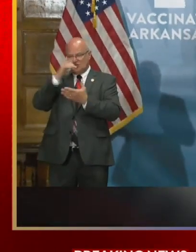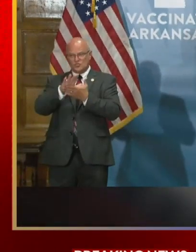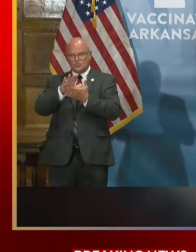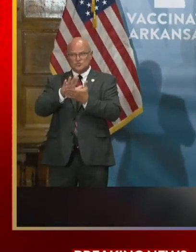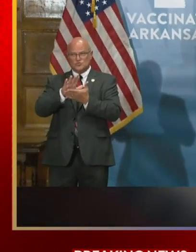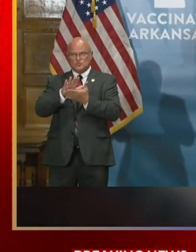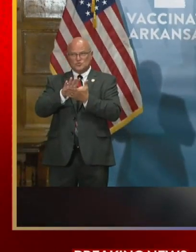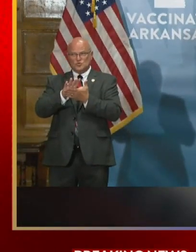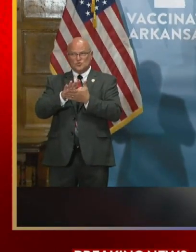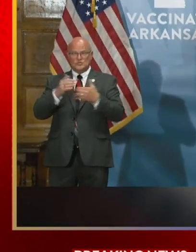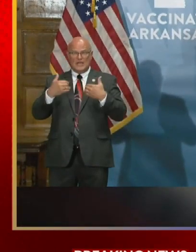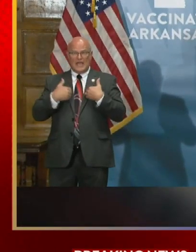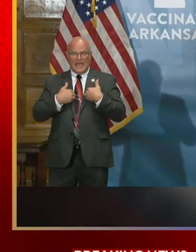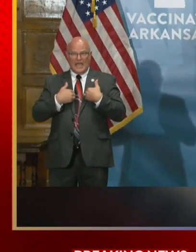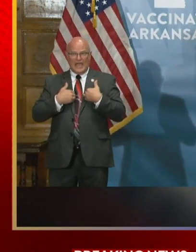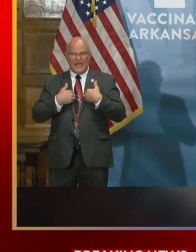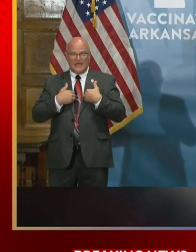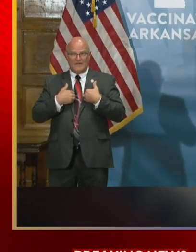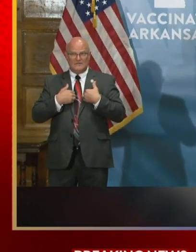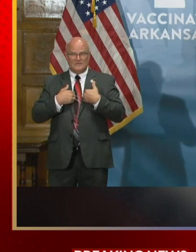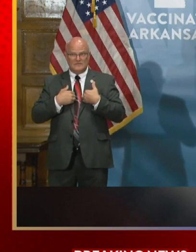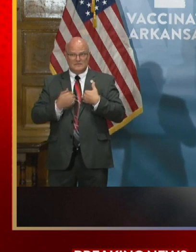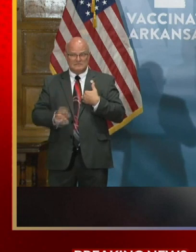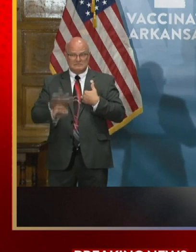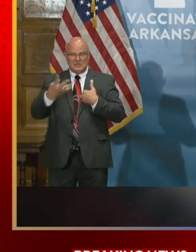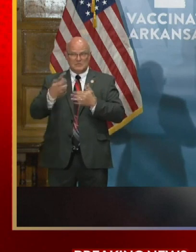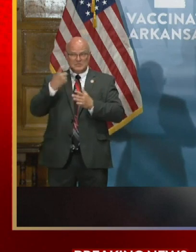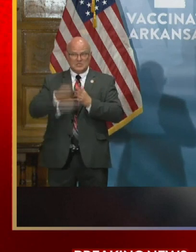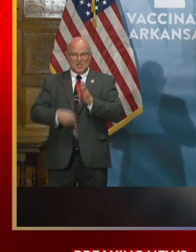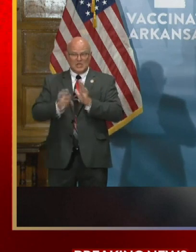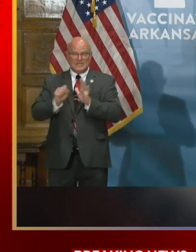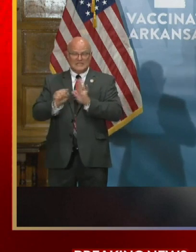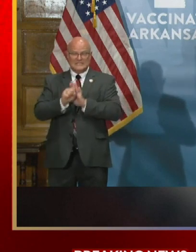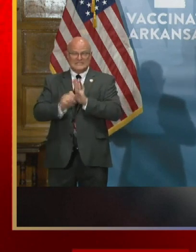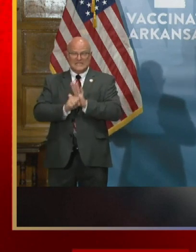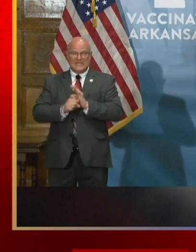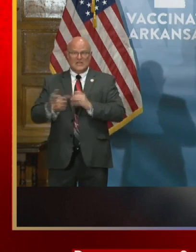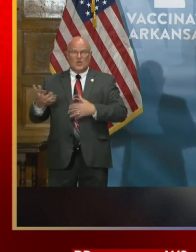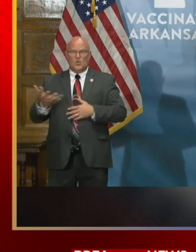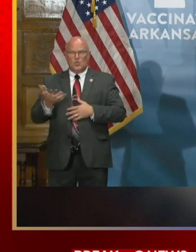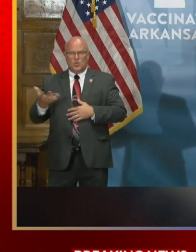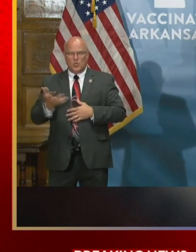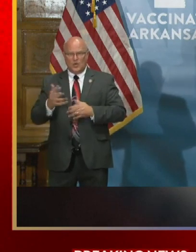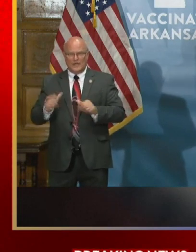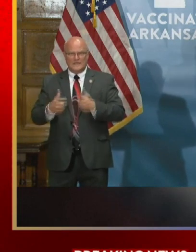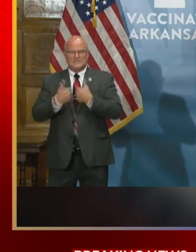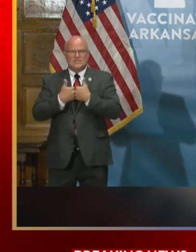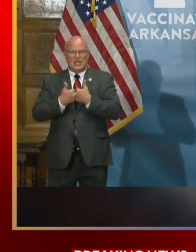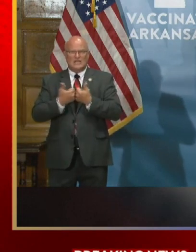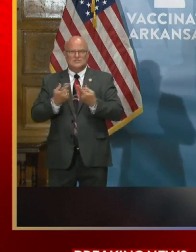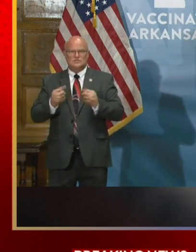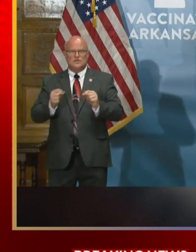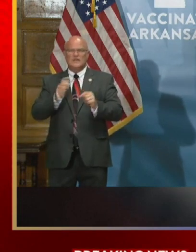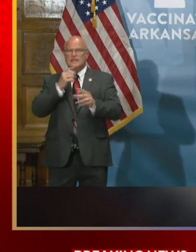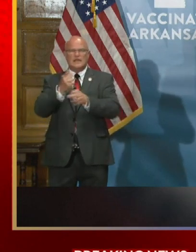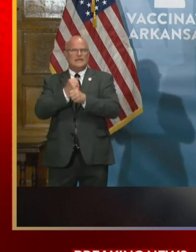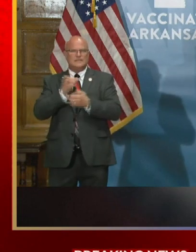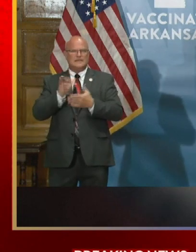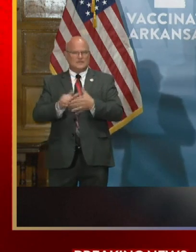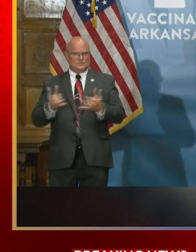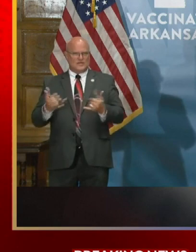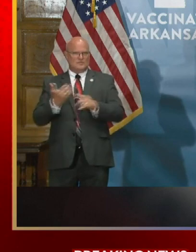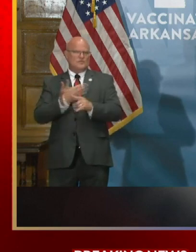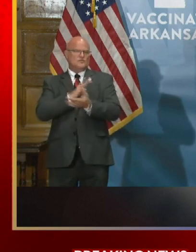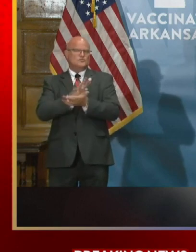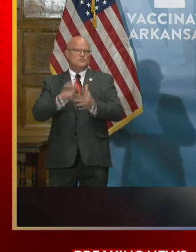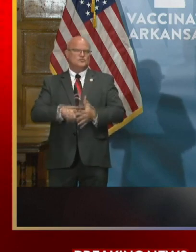schools, do you have a cost estimate of how much it's going to cost for the state to get those, and what's the challenge in not being able to get those before